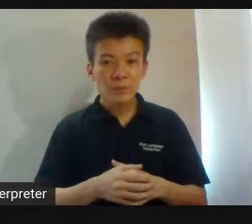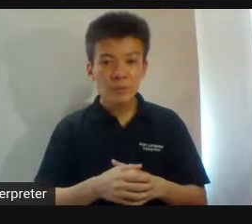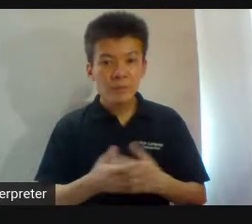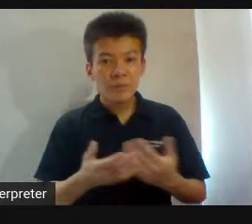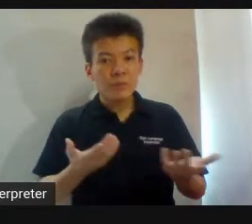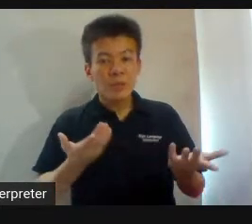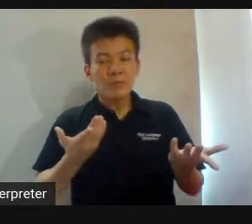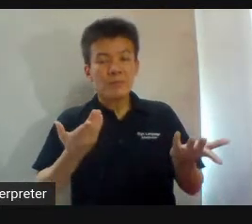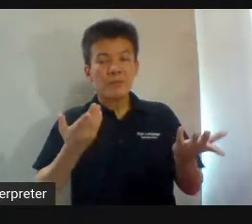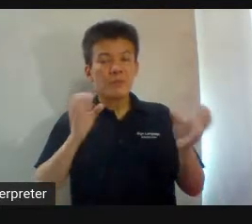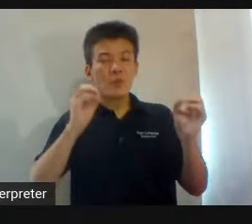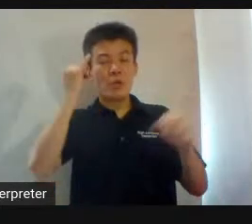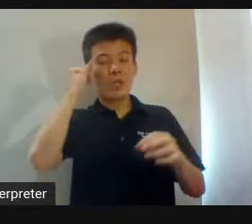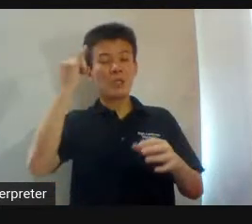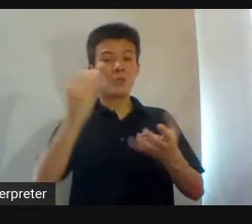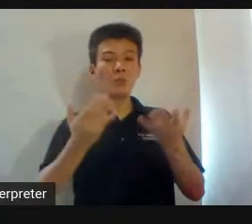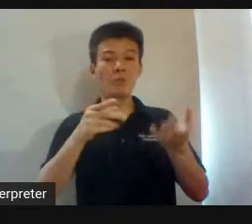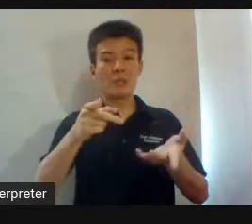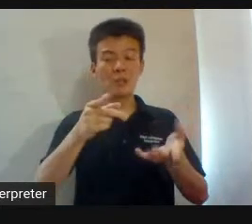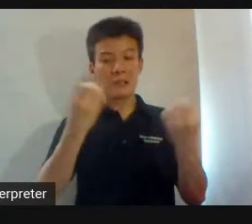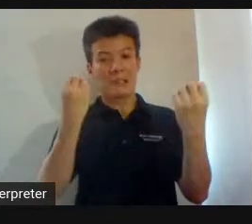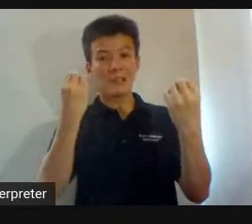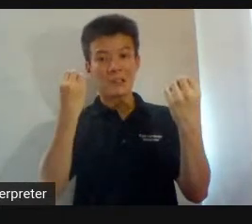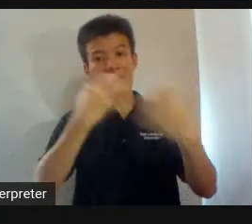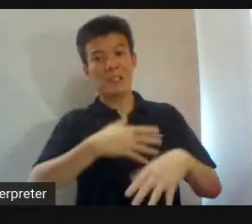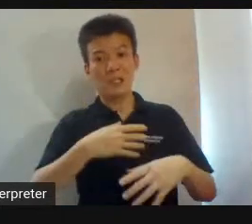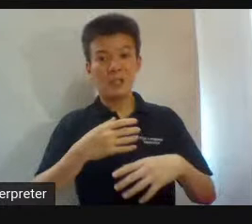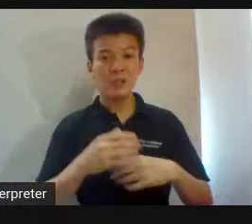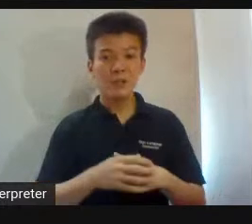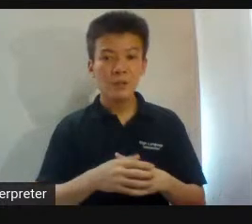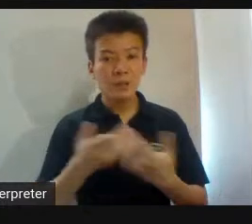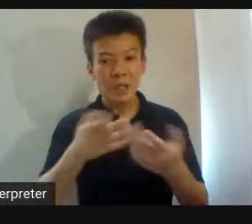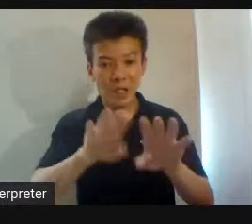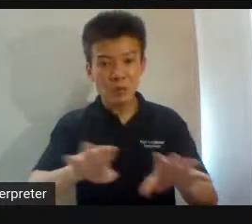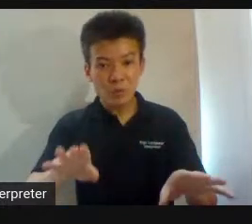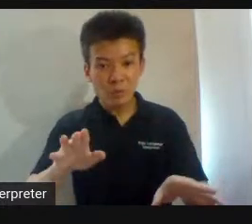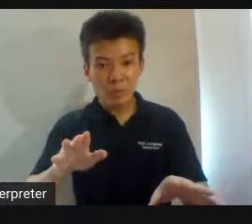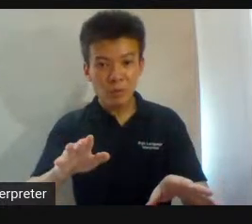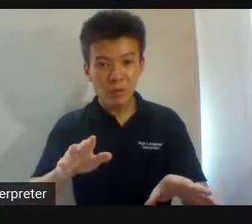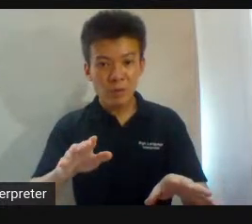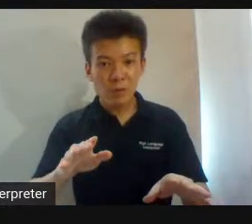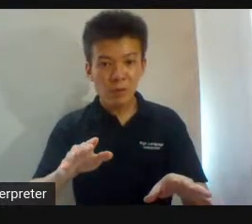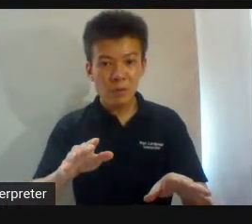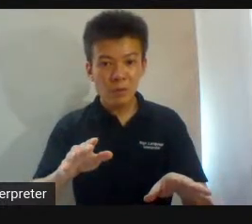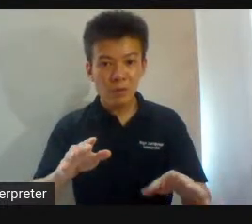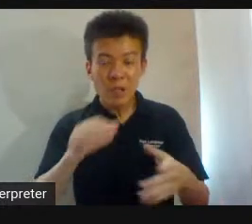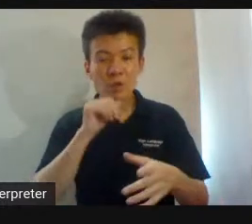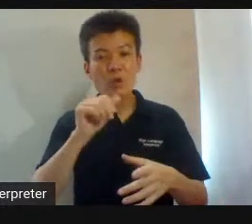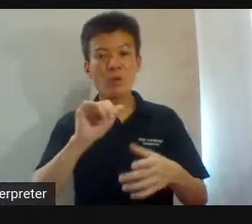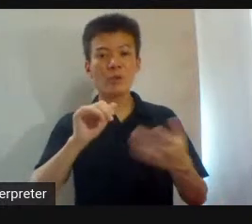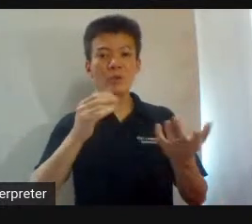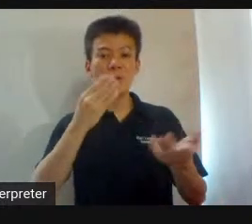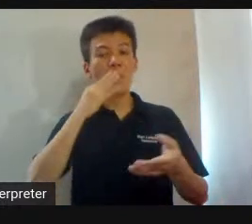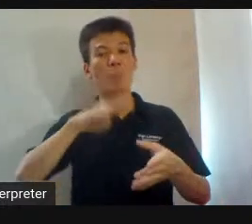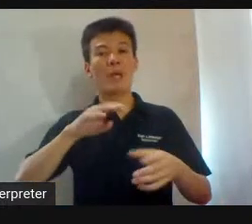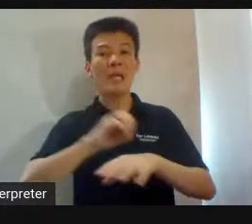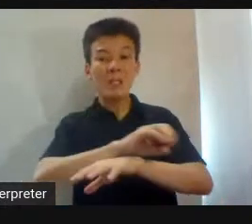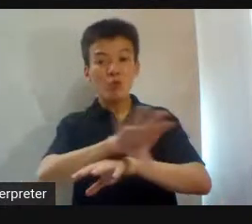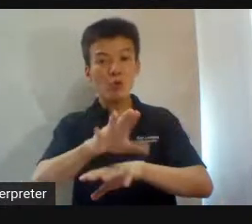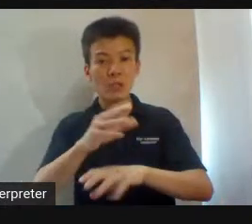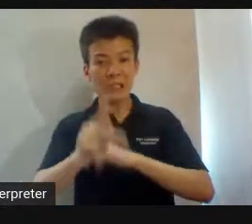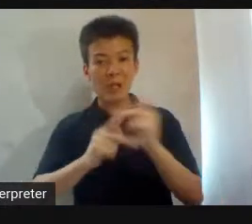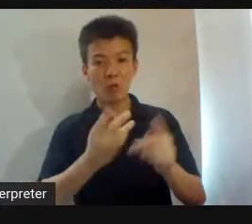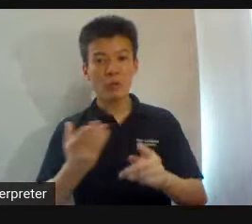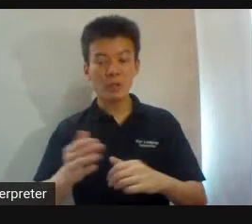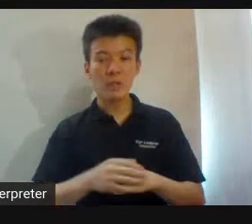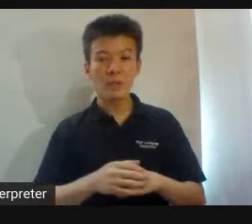I have no idea. Like maybe they're scared that their children will, it's not even a bad influence kind of thing. Yeah,